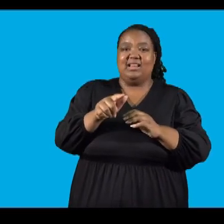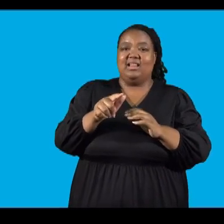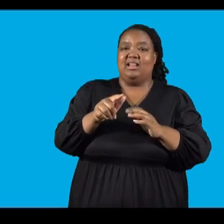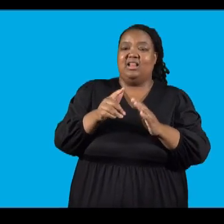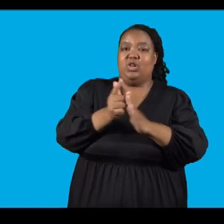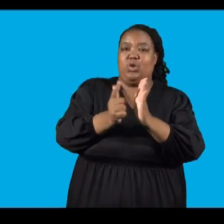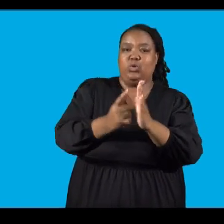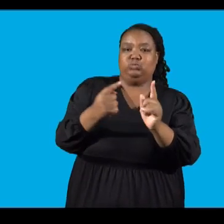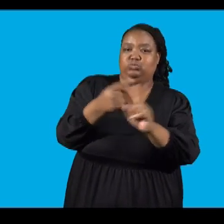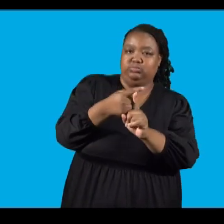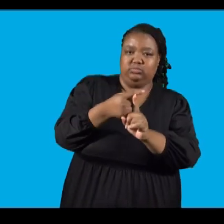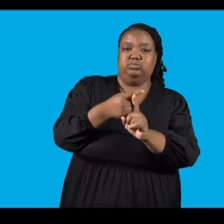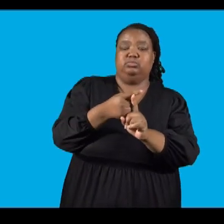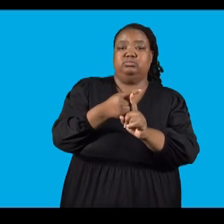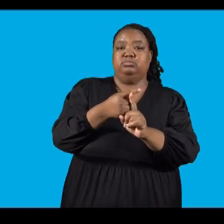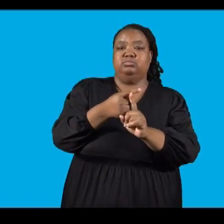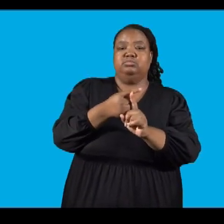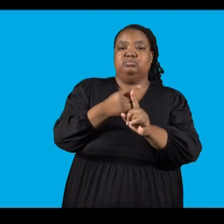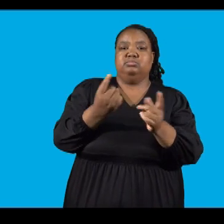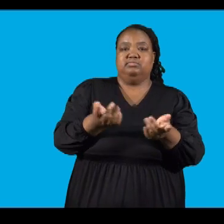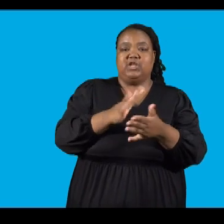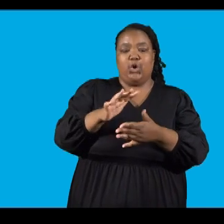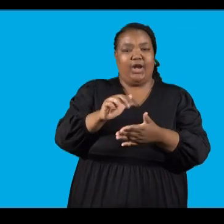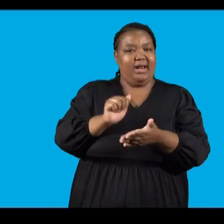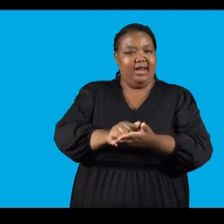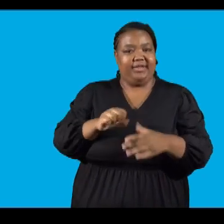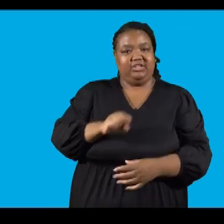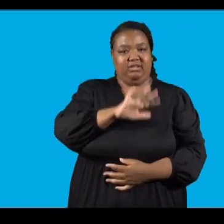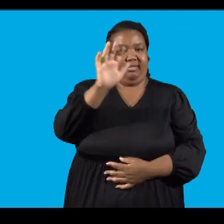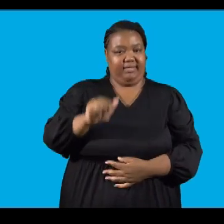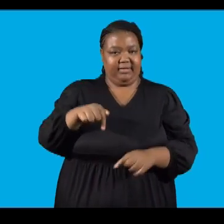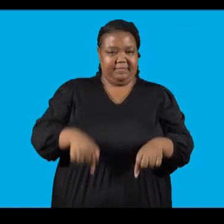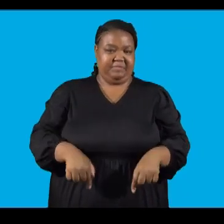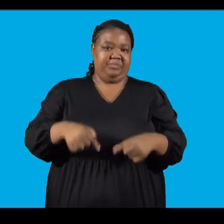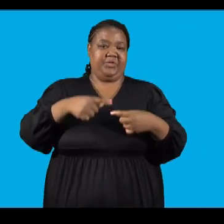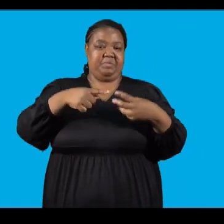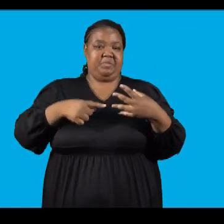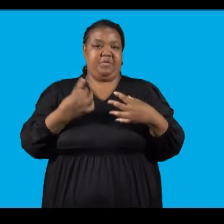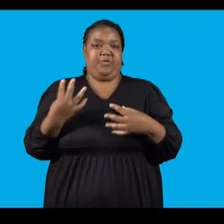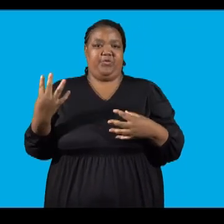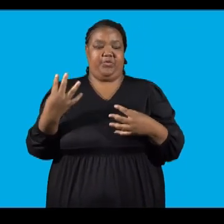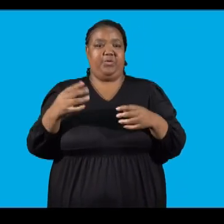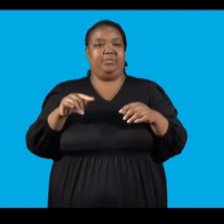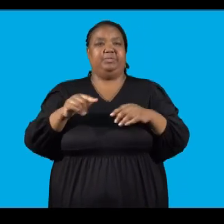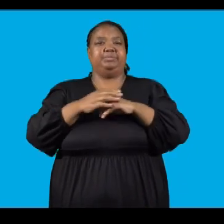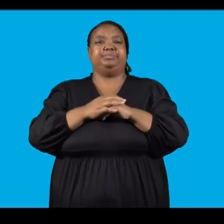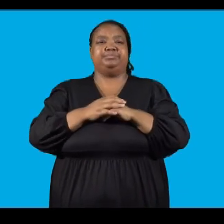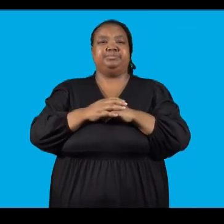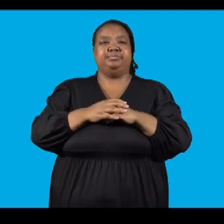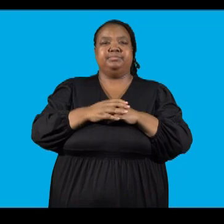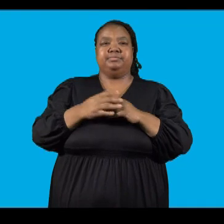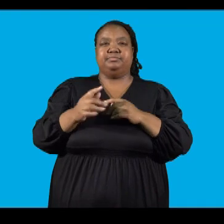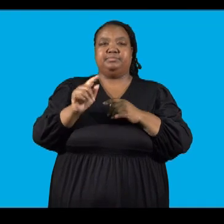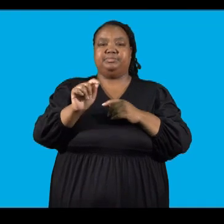is illegal in South Africa. You'll get your 4 marks for this one. Then tacit collusion,